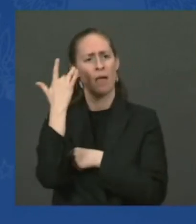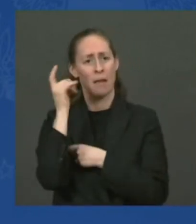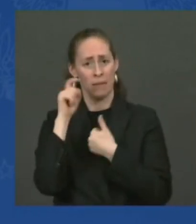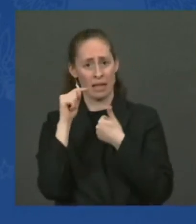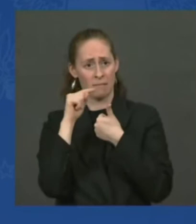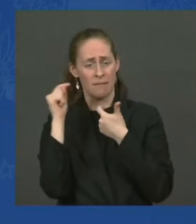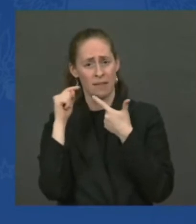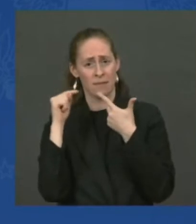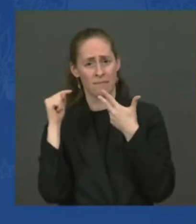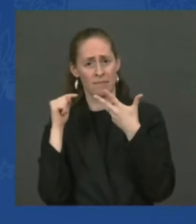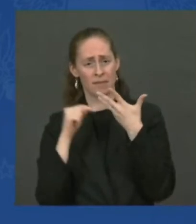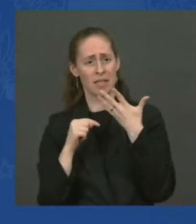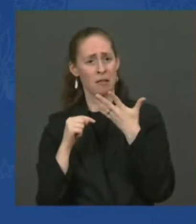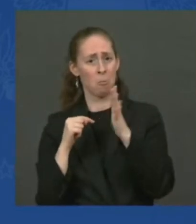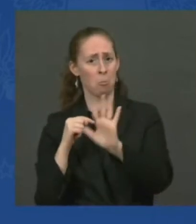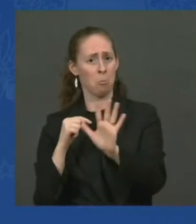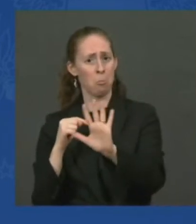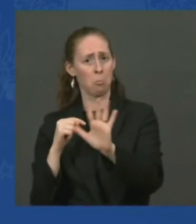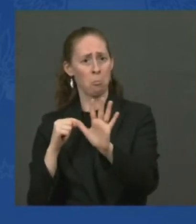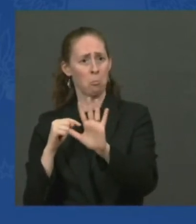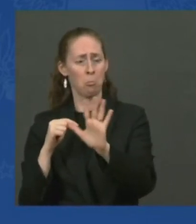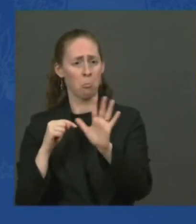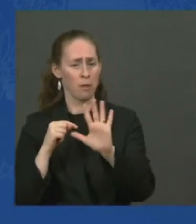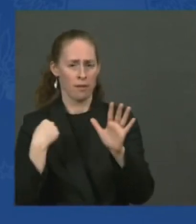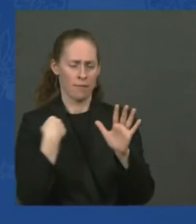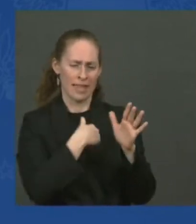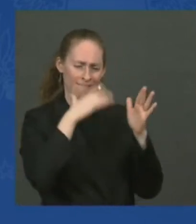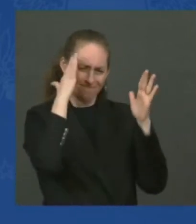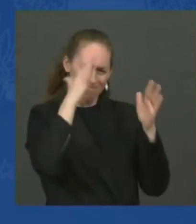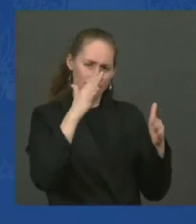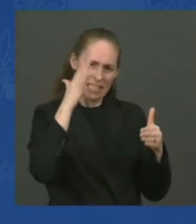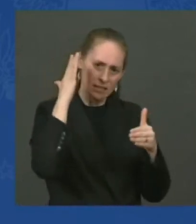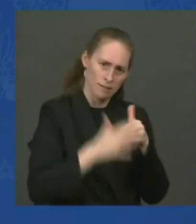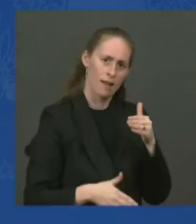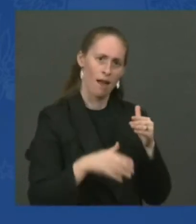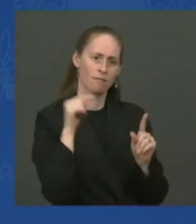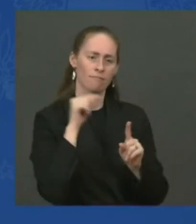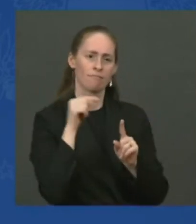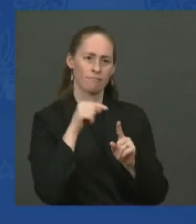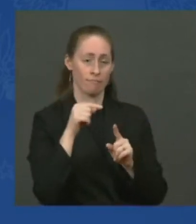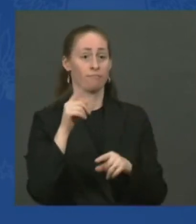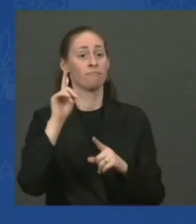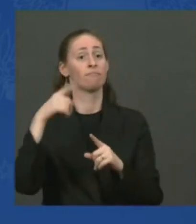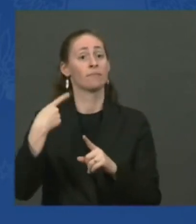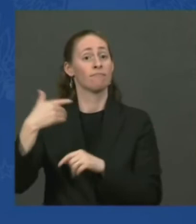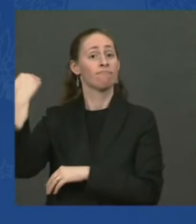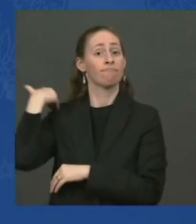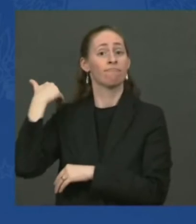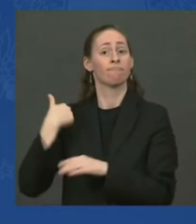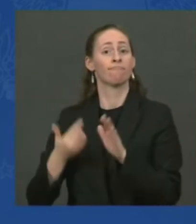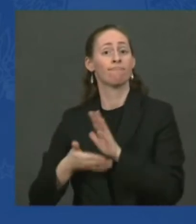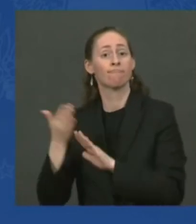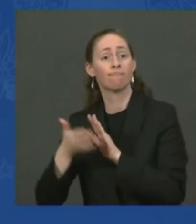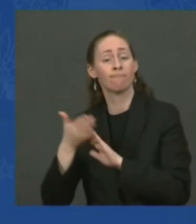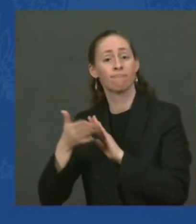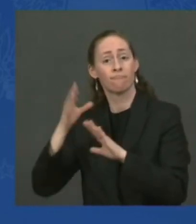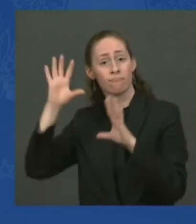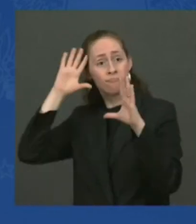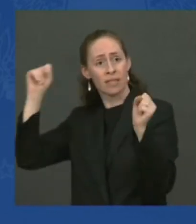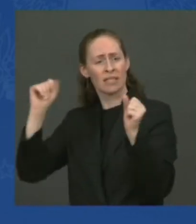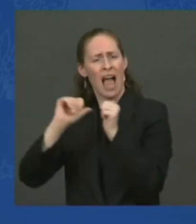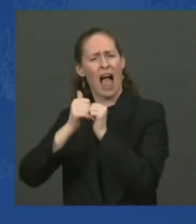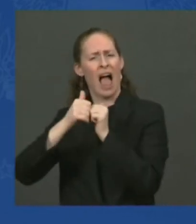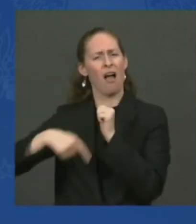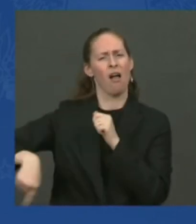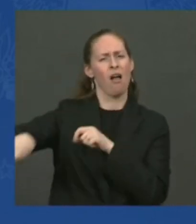we focus on getting things done. I ran for president because the only way to move this country forward, in my view, was through compromise